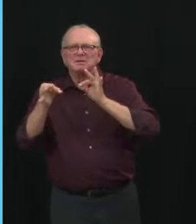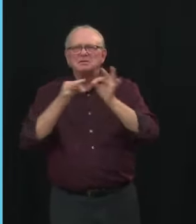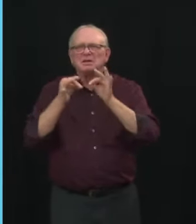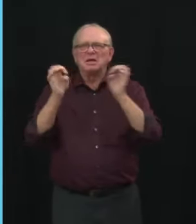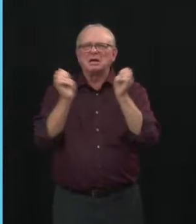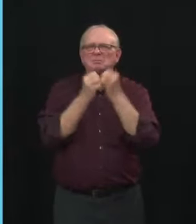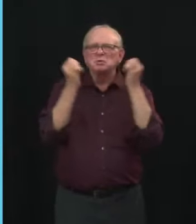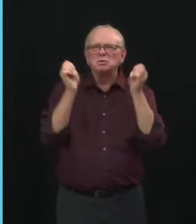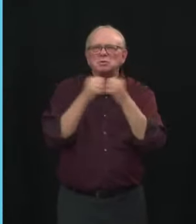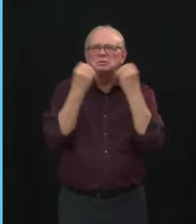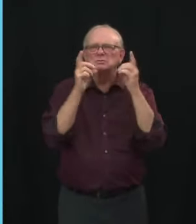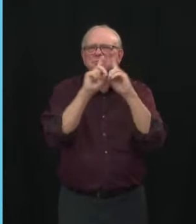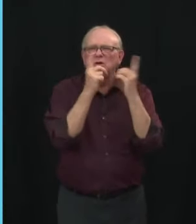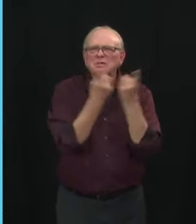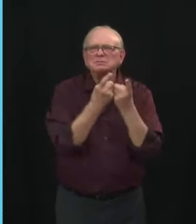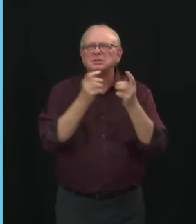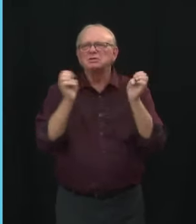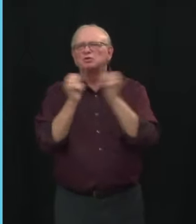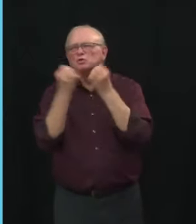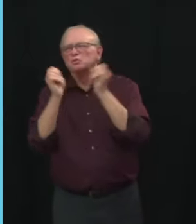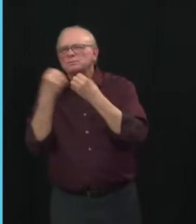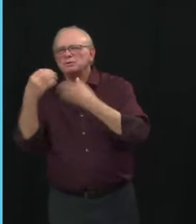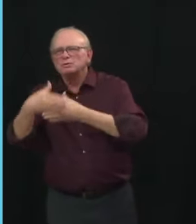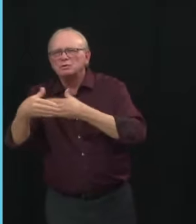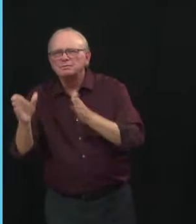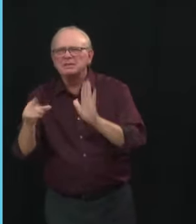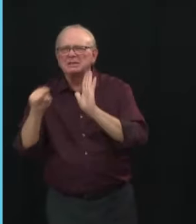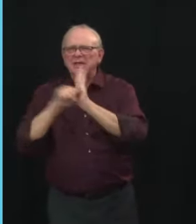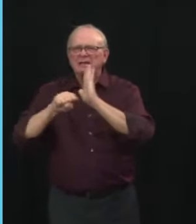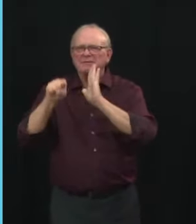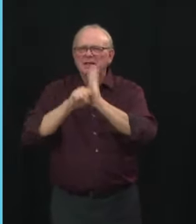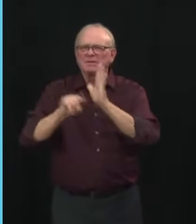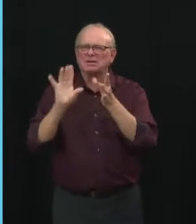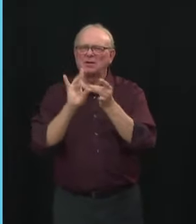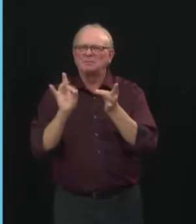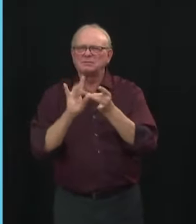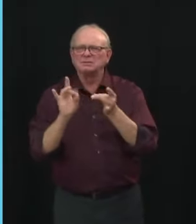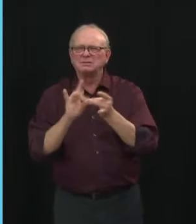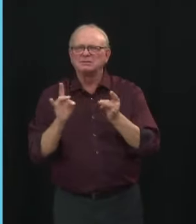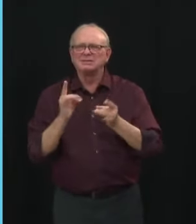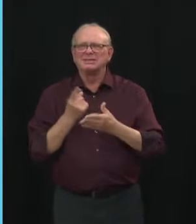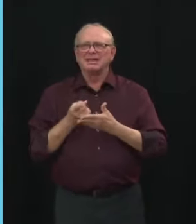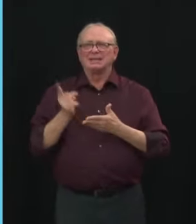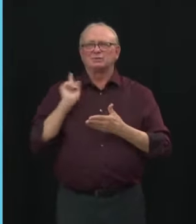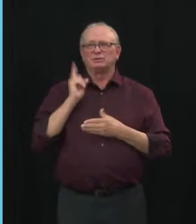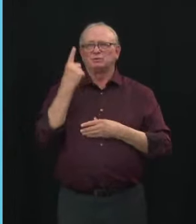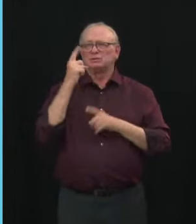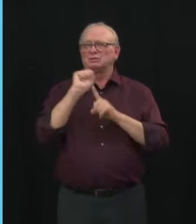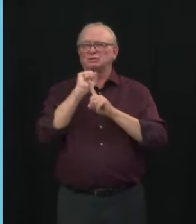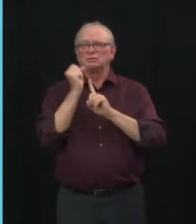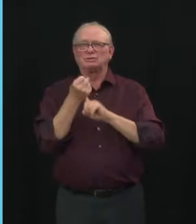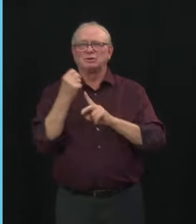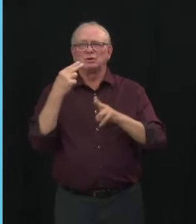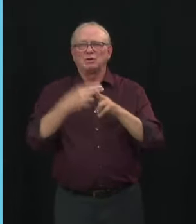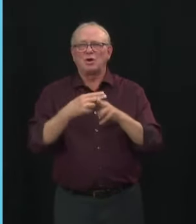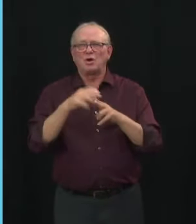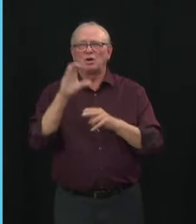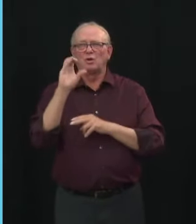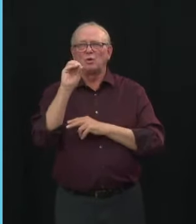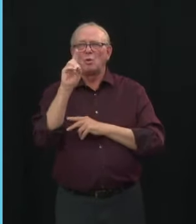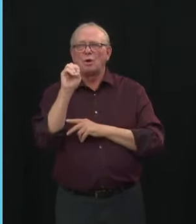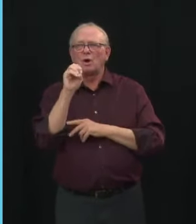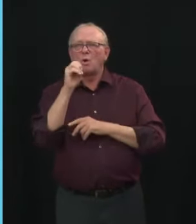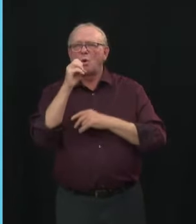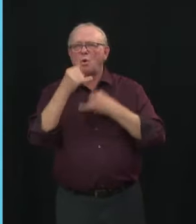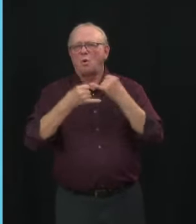the situation yourself at that podium. Last week there was a code orange situation at the University of Alberta Hospital, one